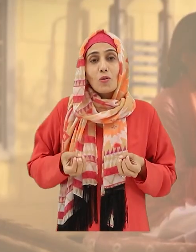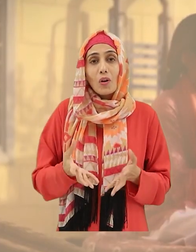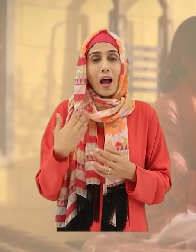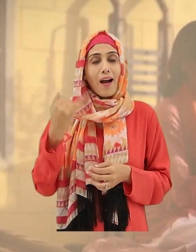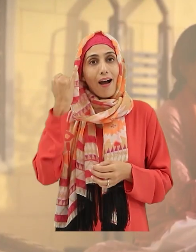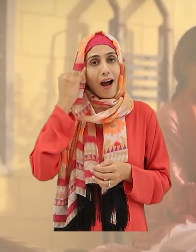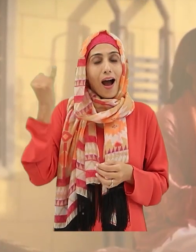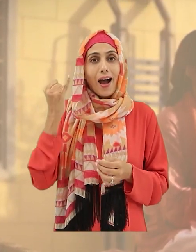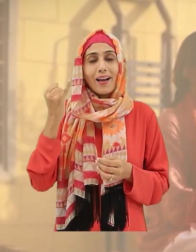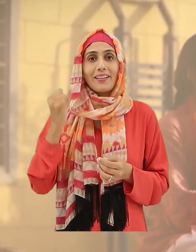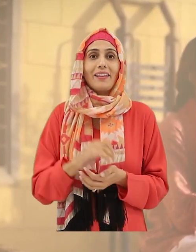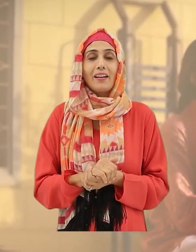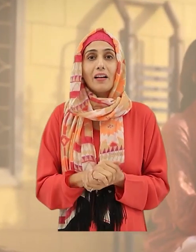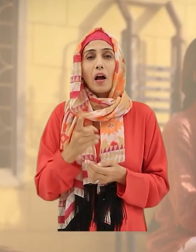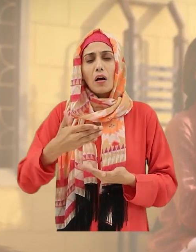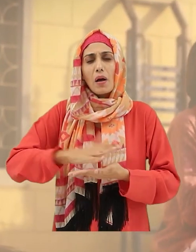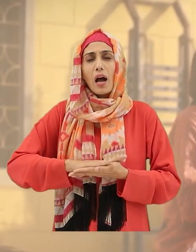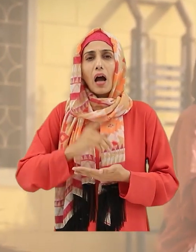one. Those little IBM